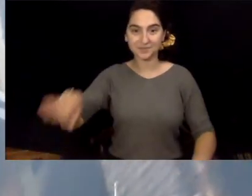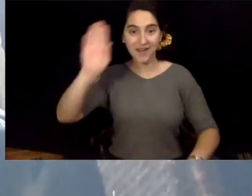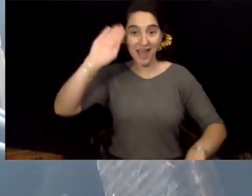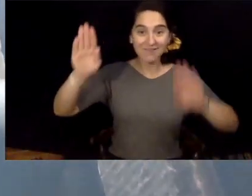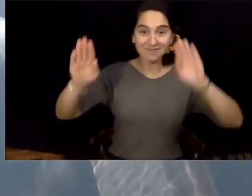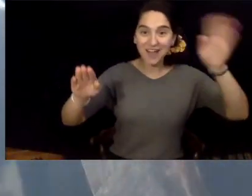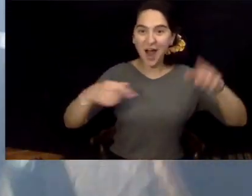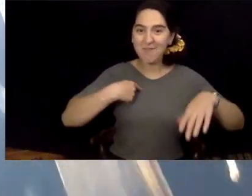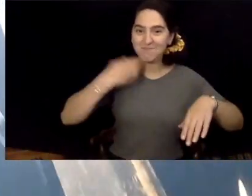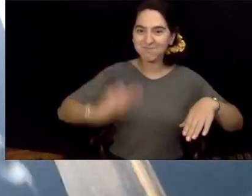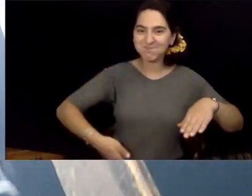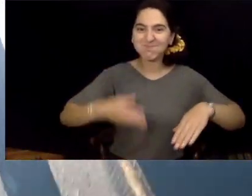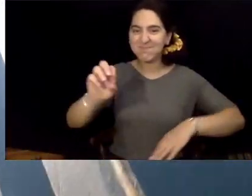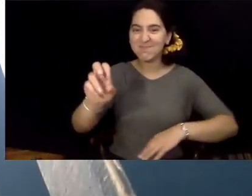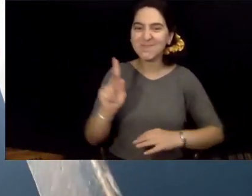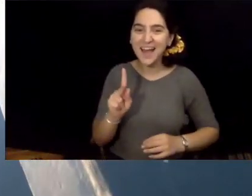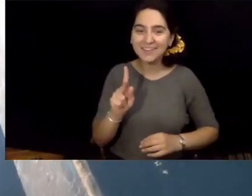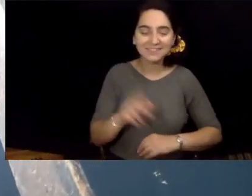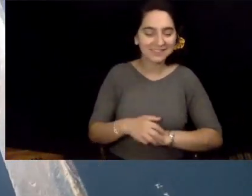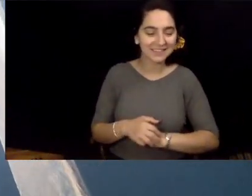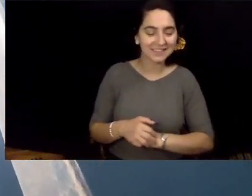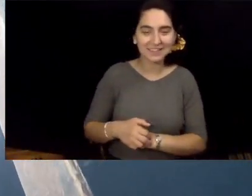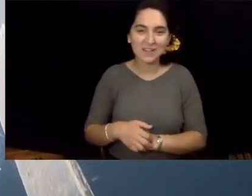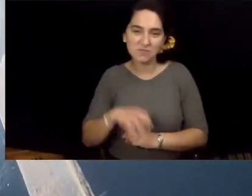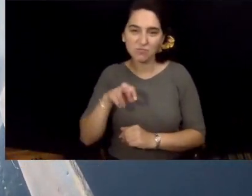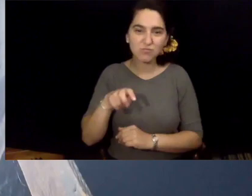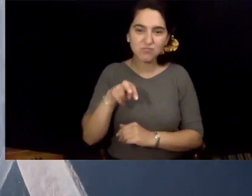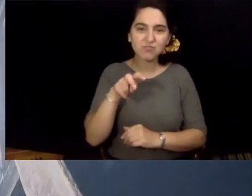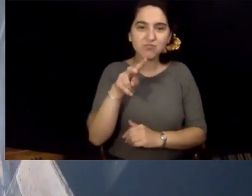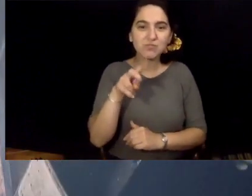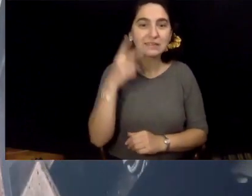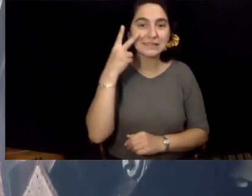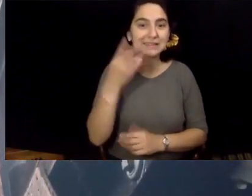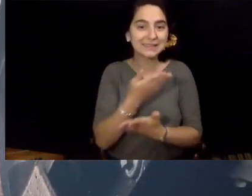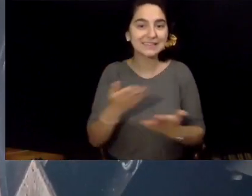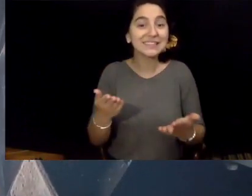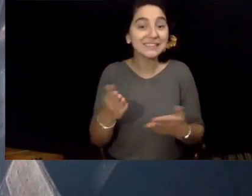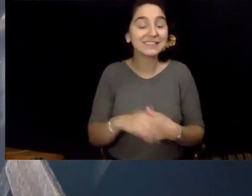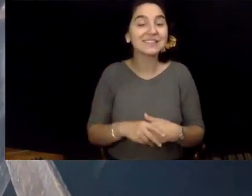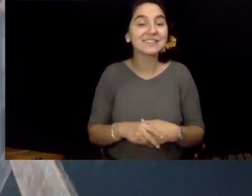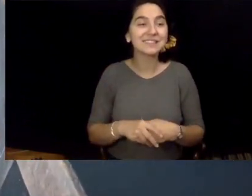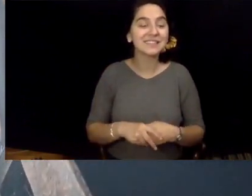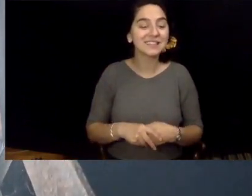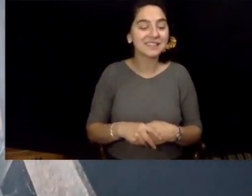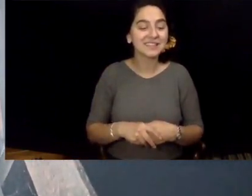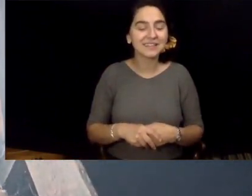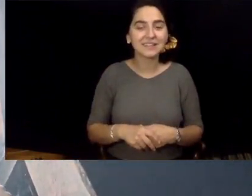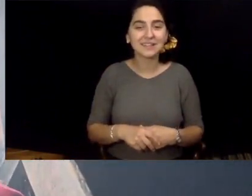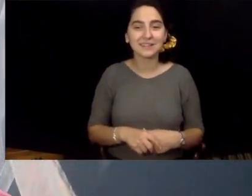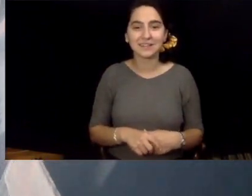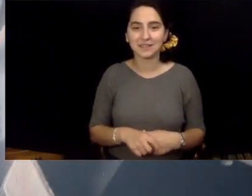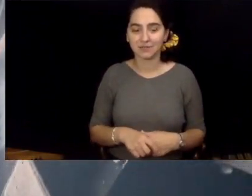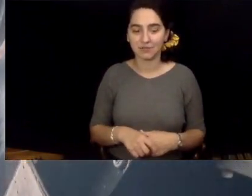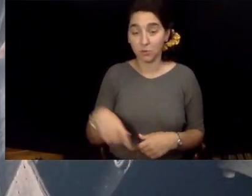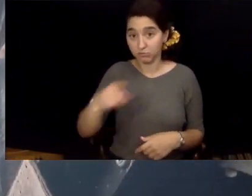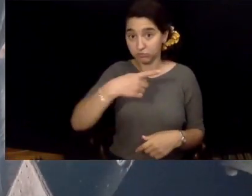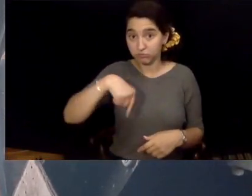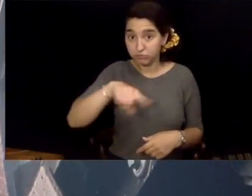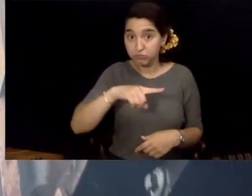Yep. Hello, hello. I'm back. Ow. And... here we are